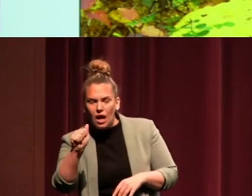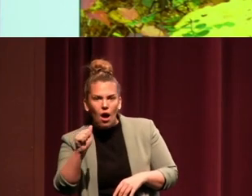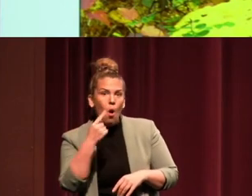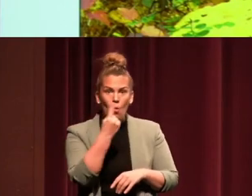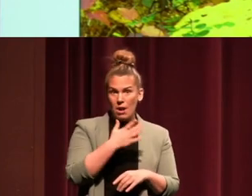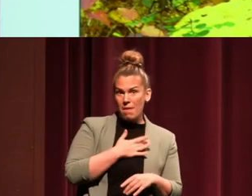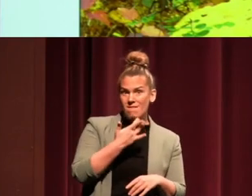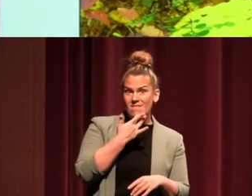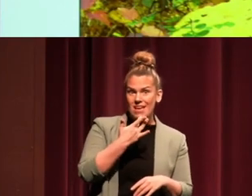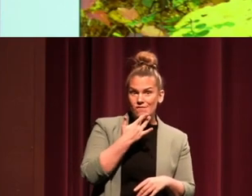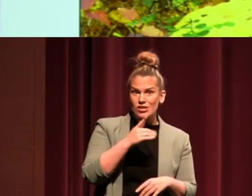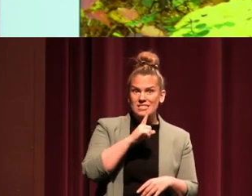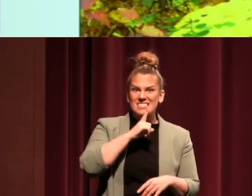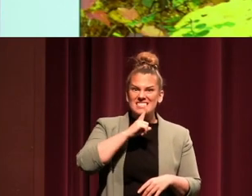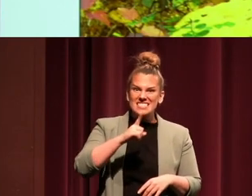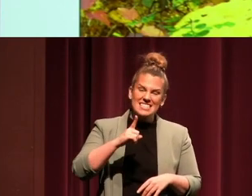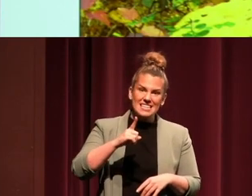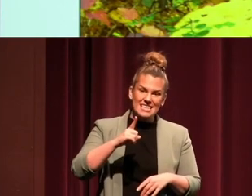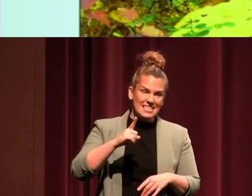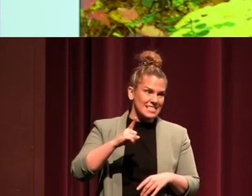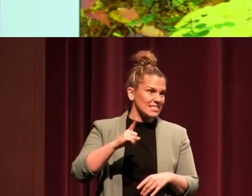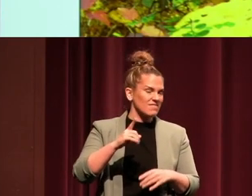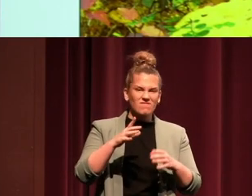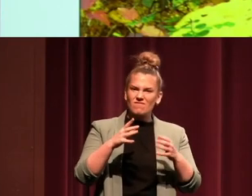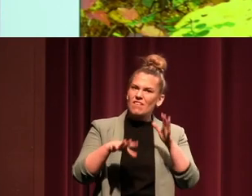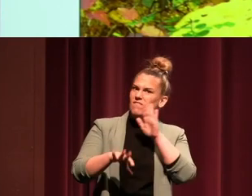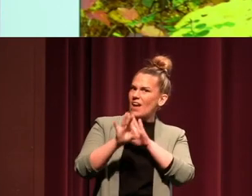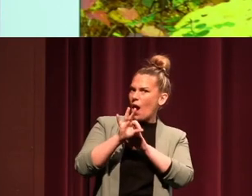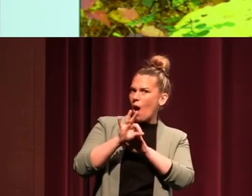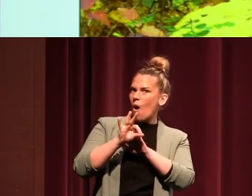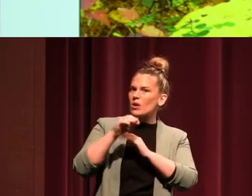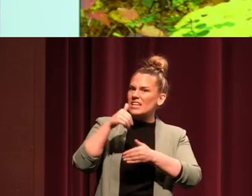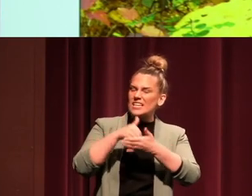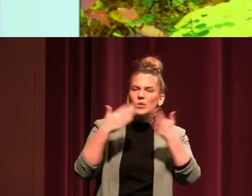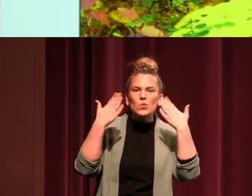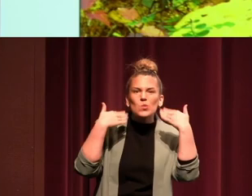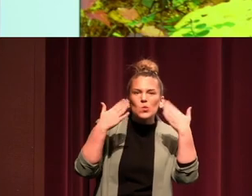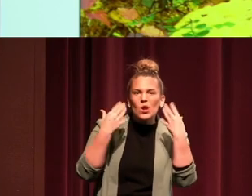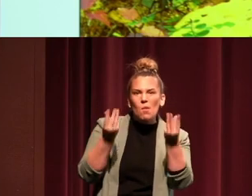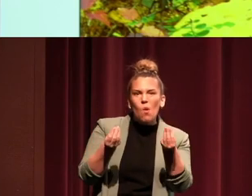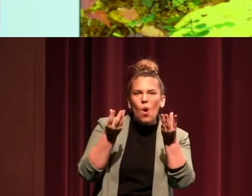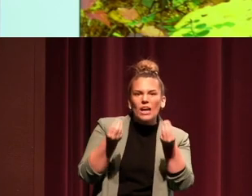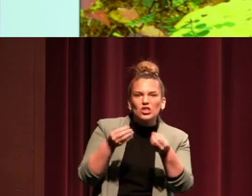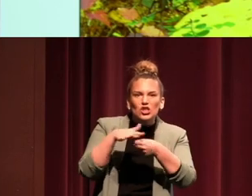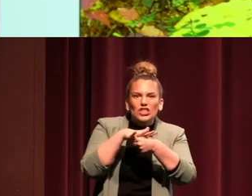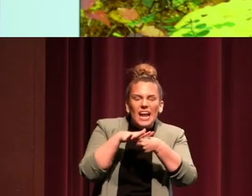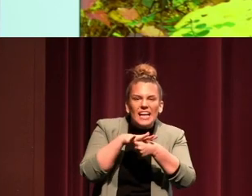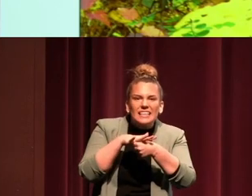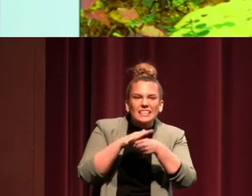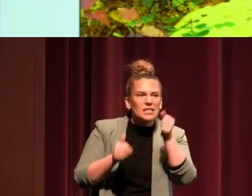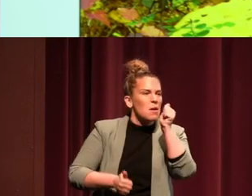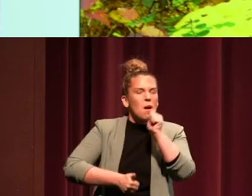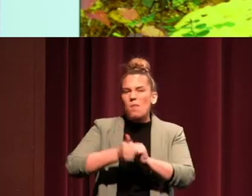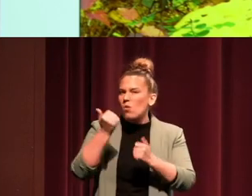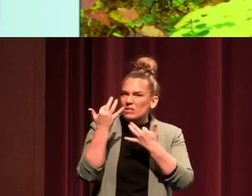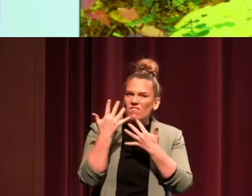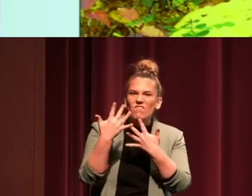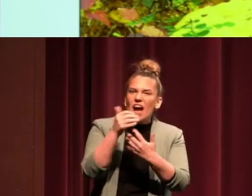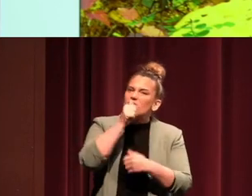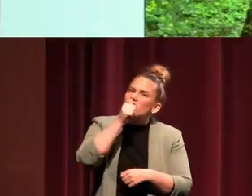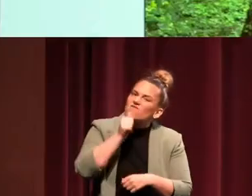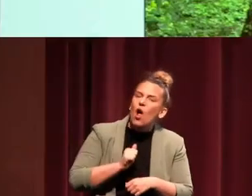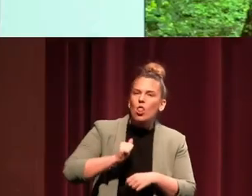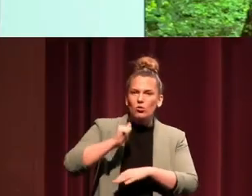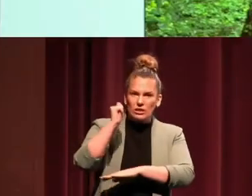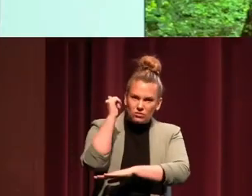tree species is western larch, found in cooler, moister settings. One of the most fire-tolerant species in all of western